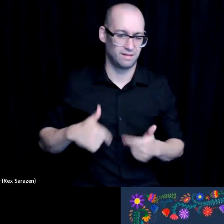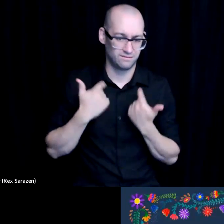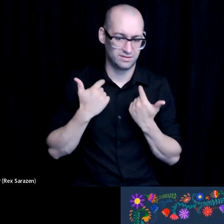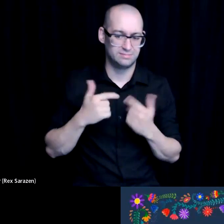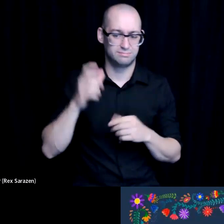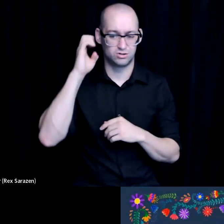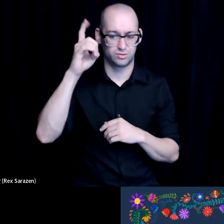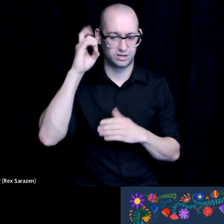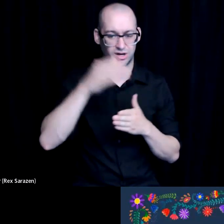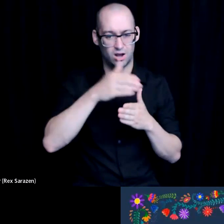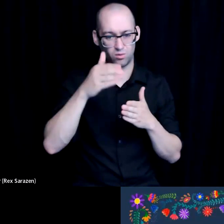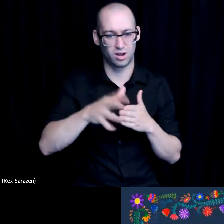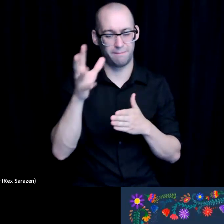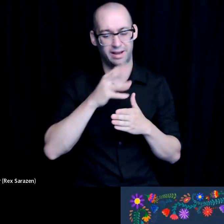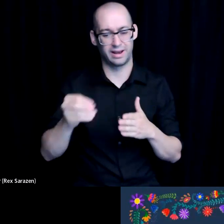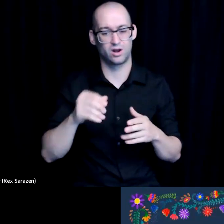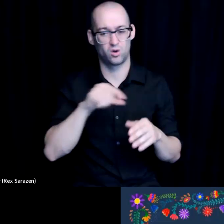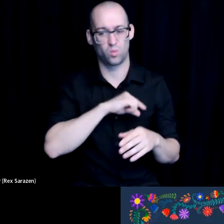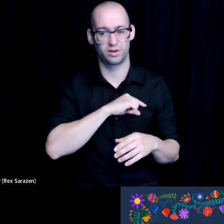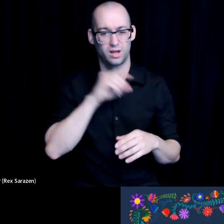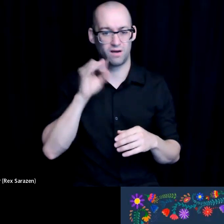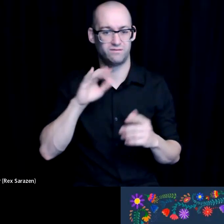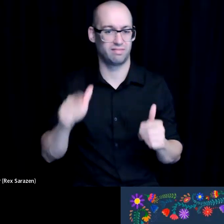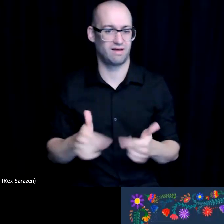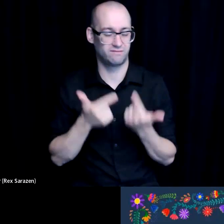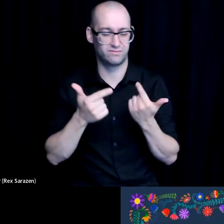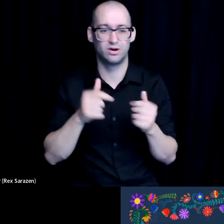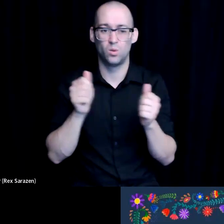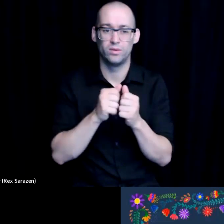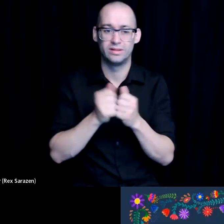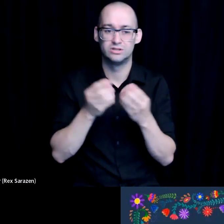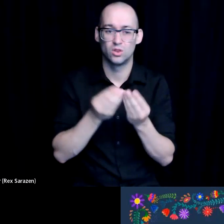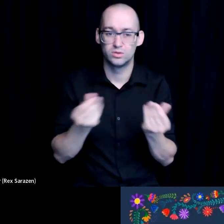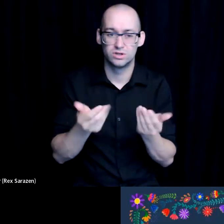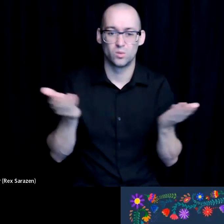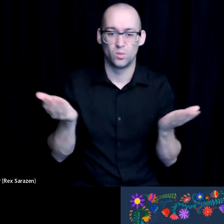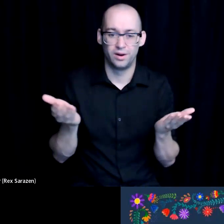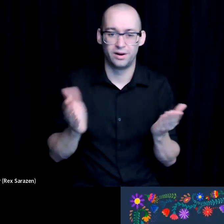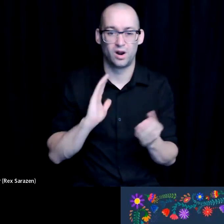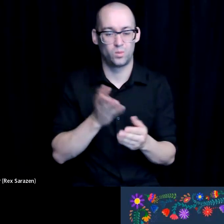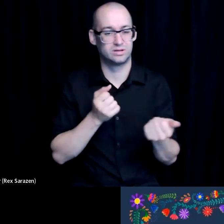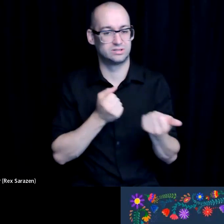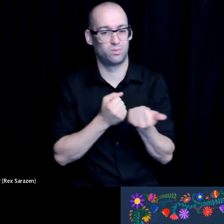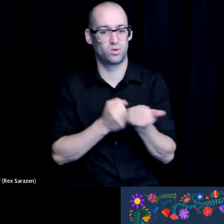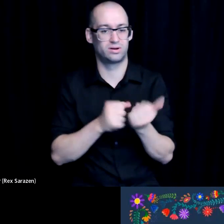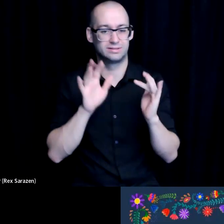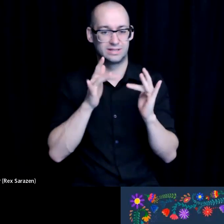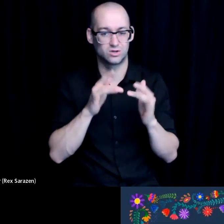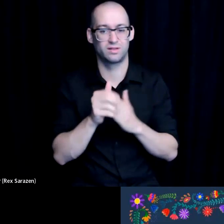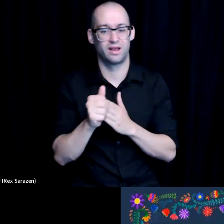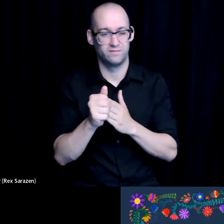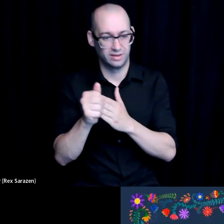and quality of life. So in terms of solutions, we totally support digital navigators, and as Pao